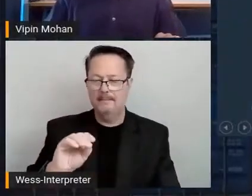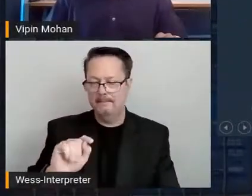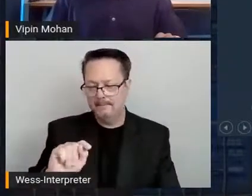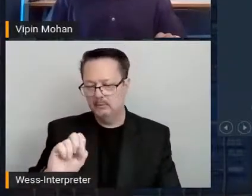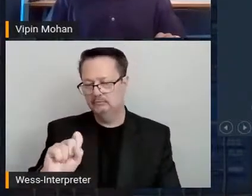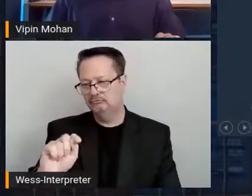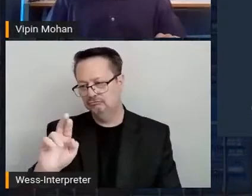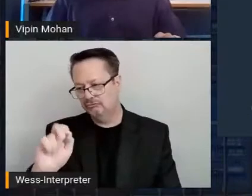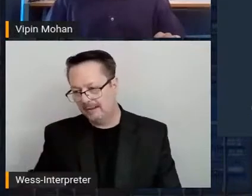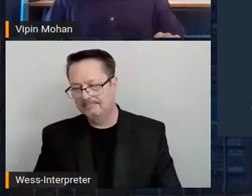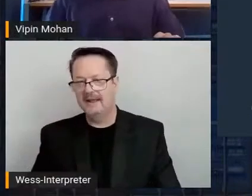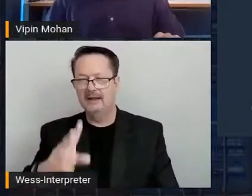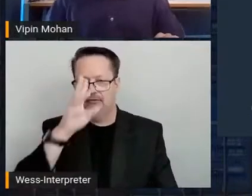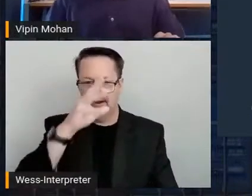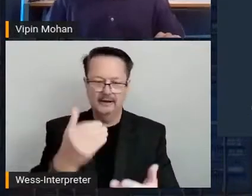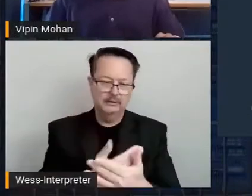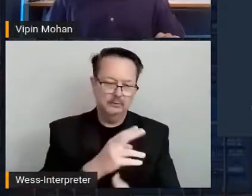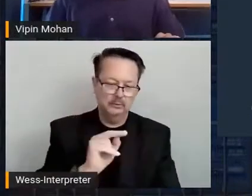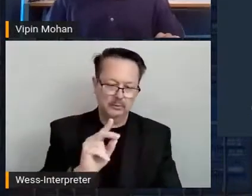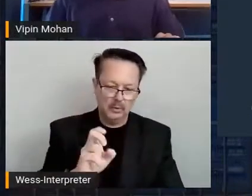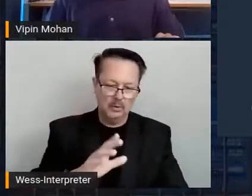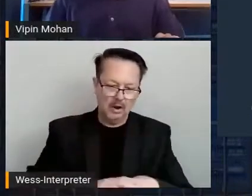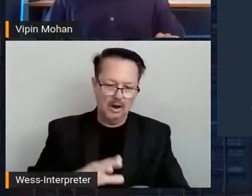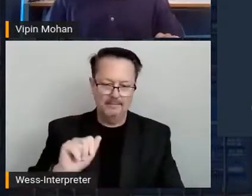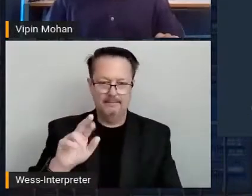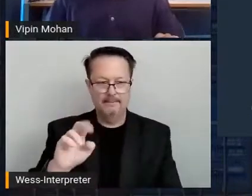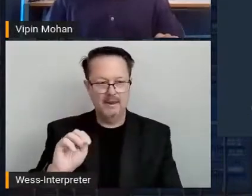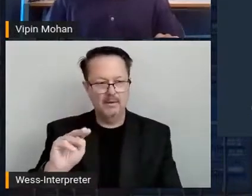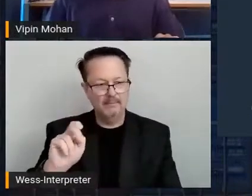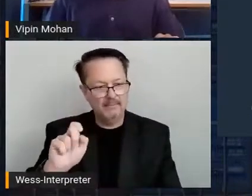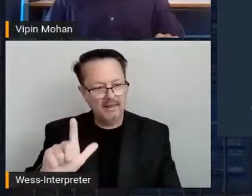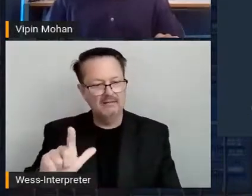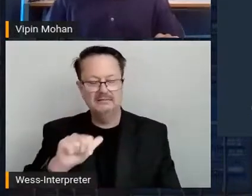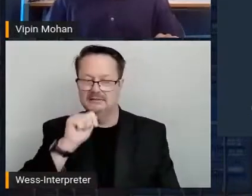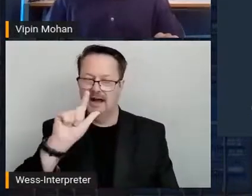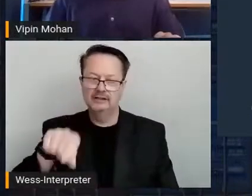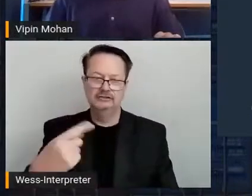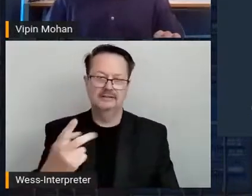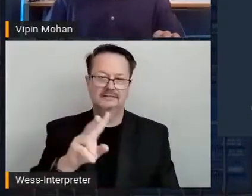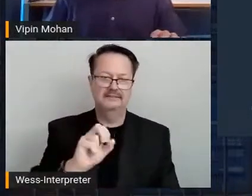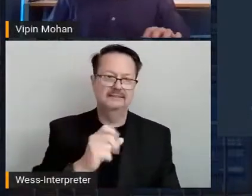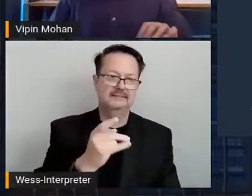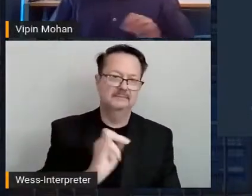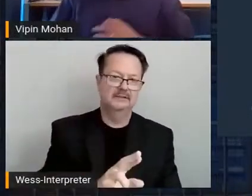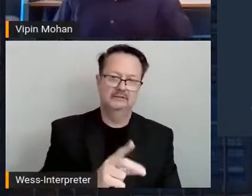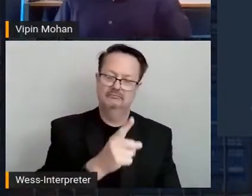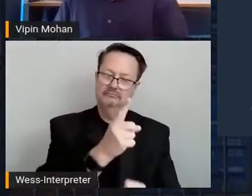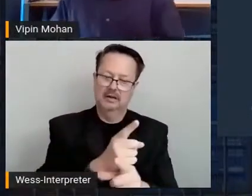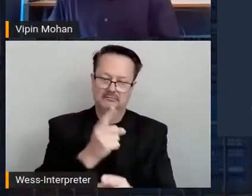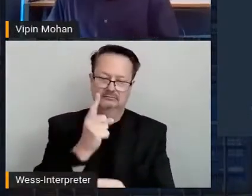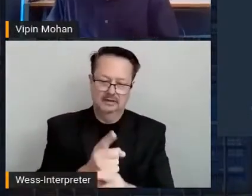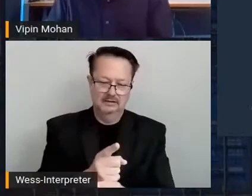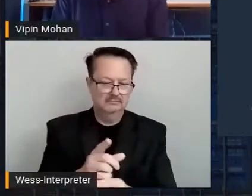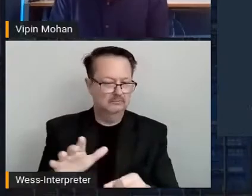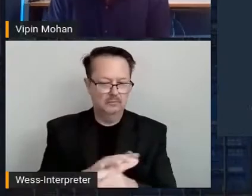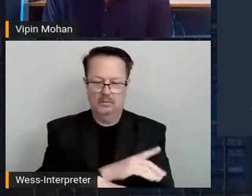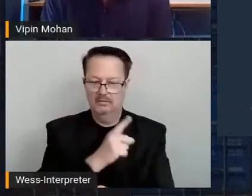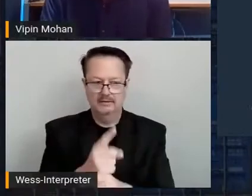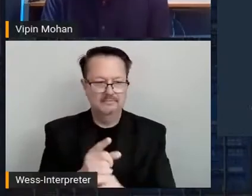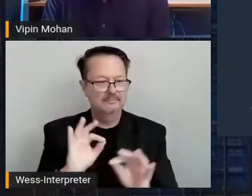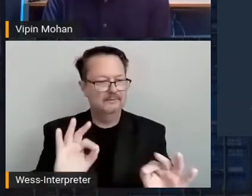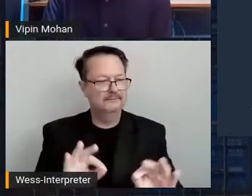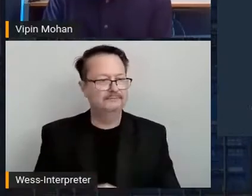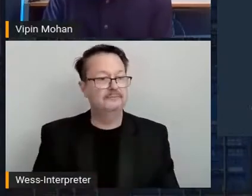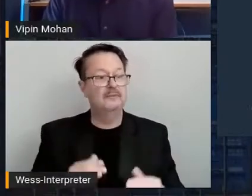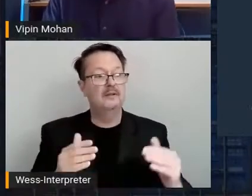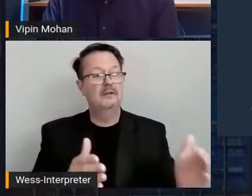node on bare metal or another option, not just vSphere. Yeah, totally right. Perfect. Yeah,